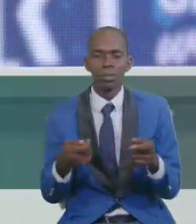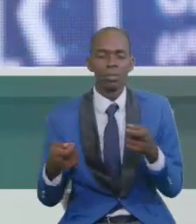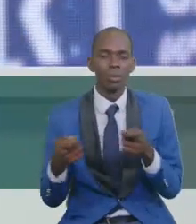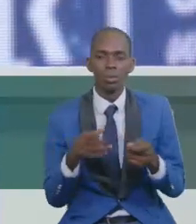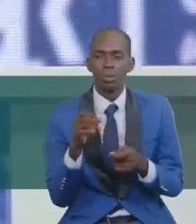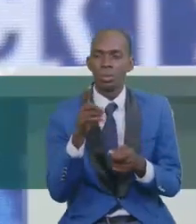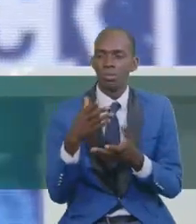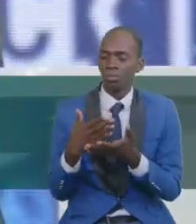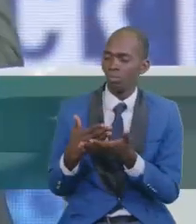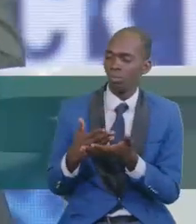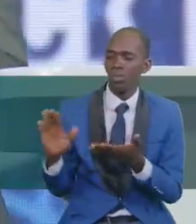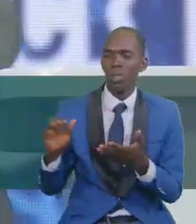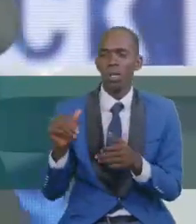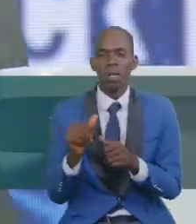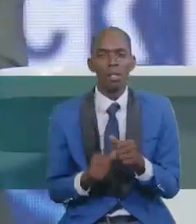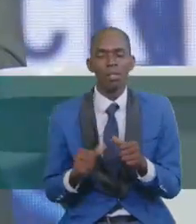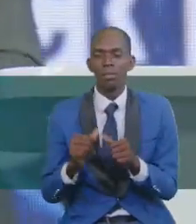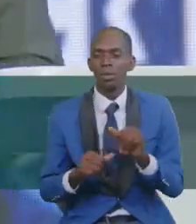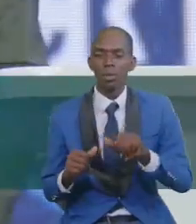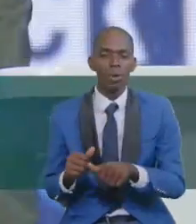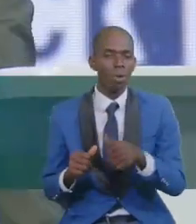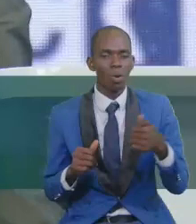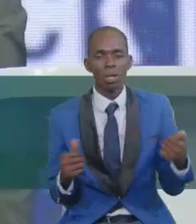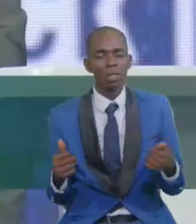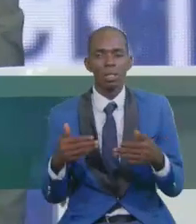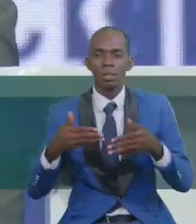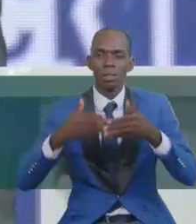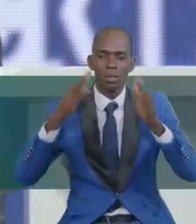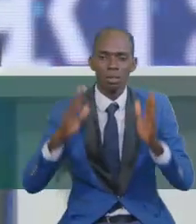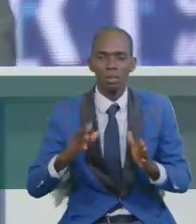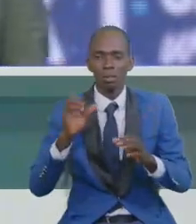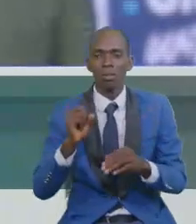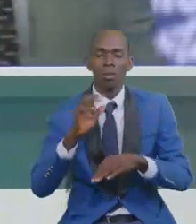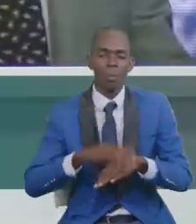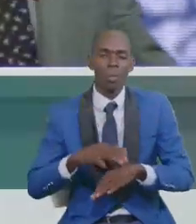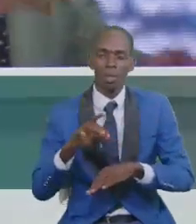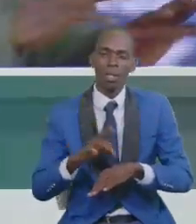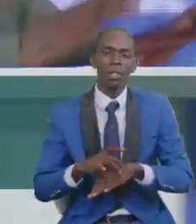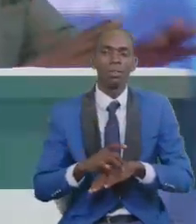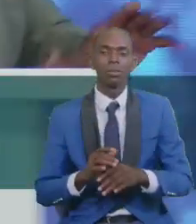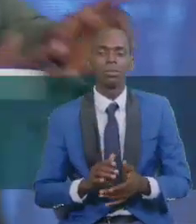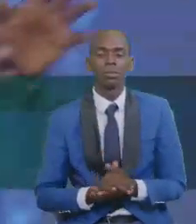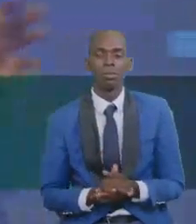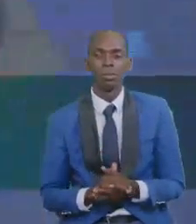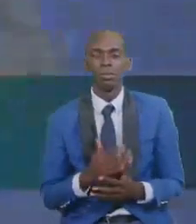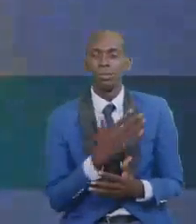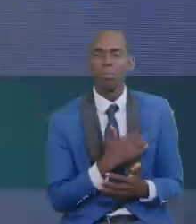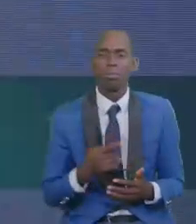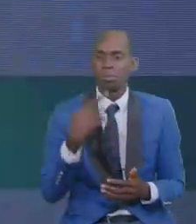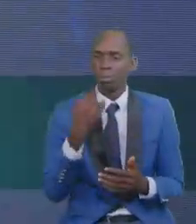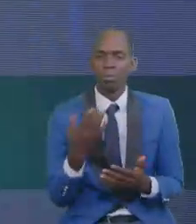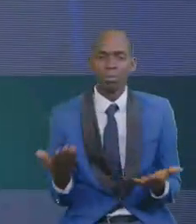You reject every other master on earth. And he says, take